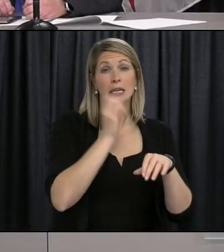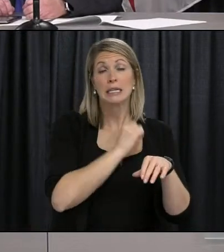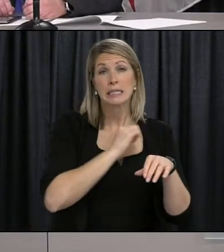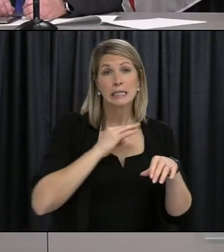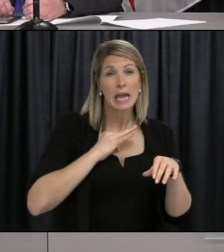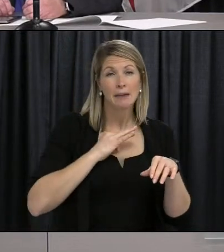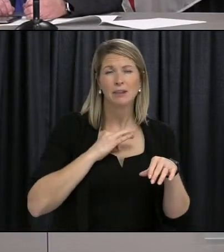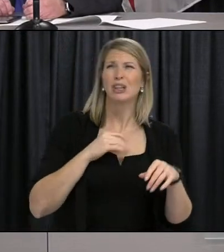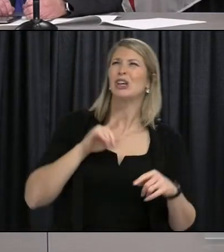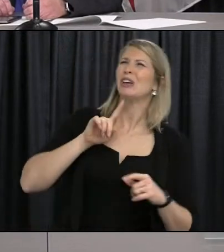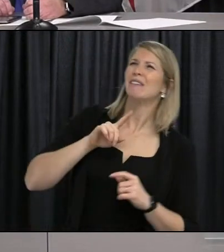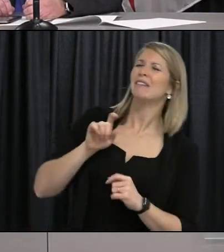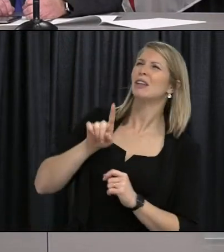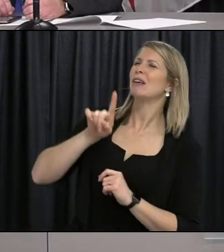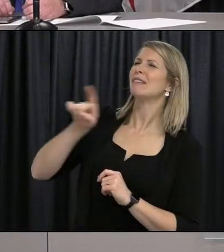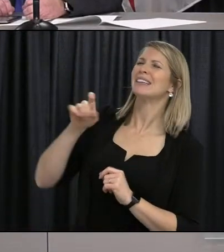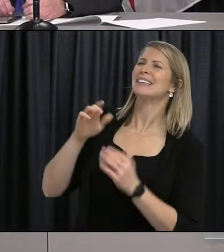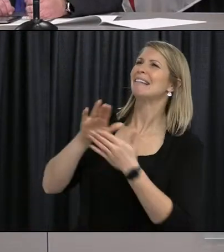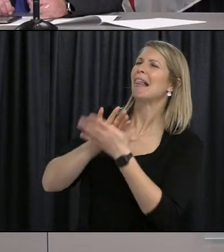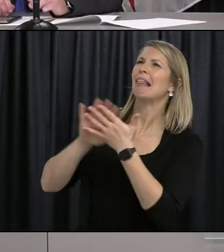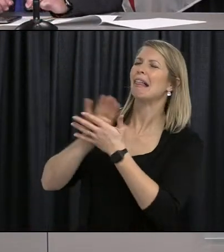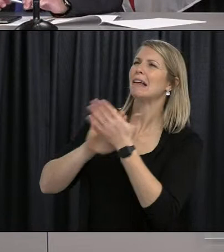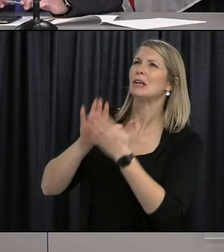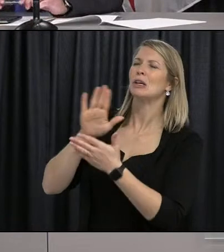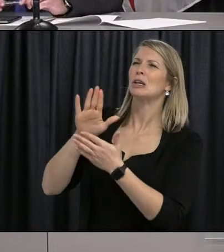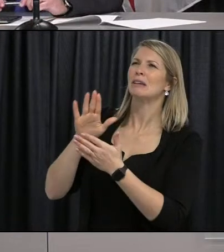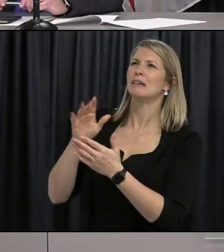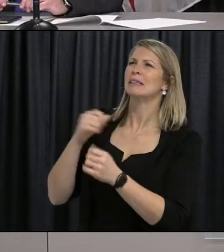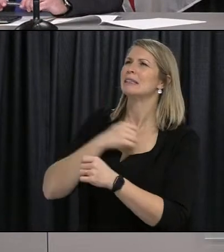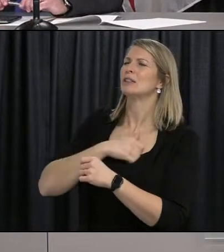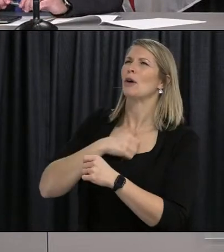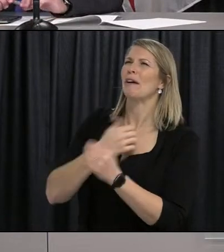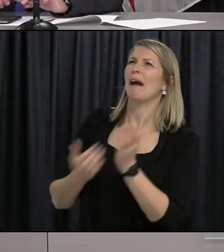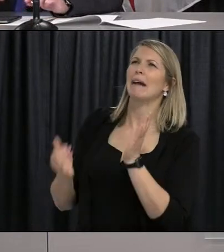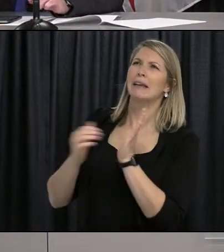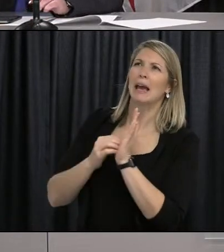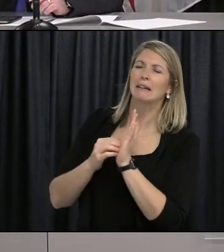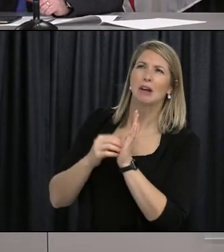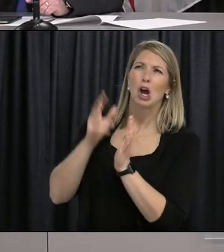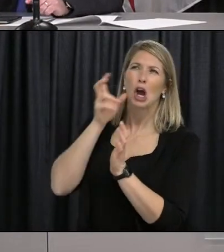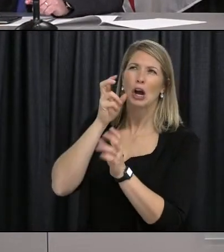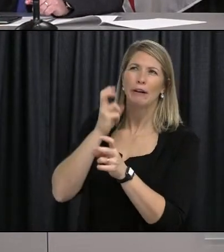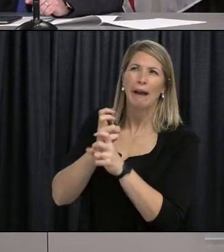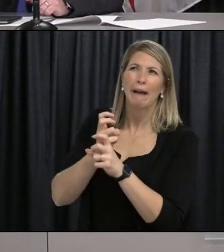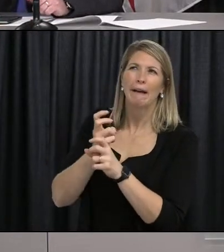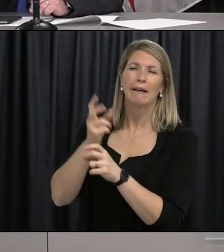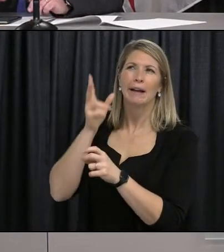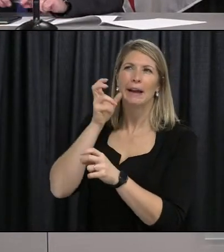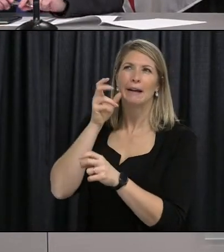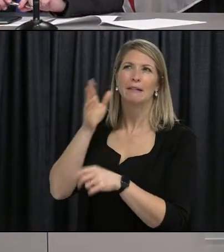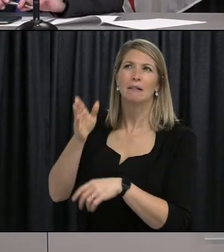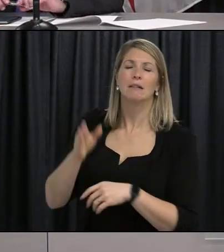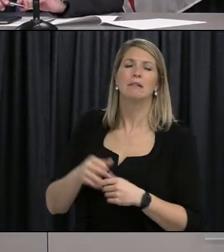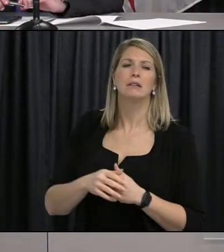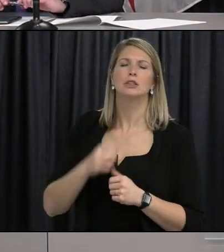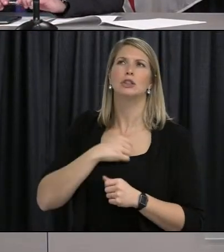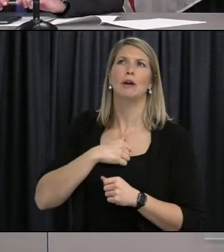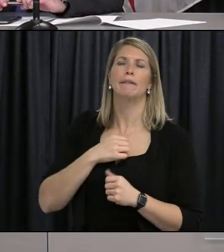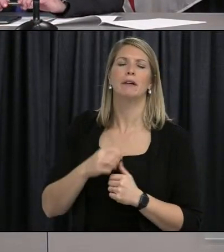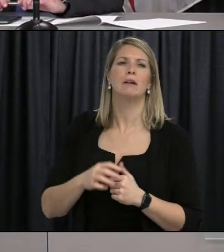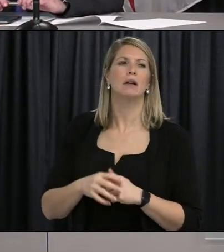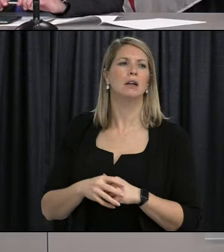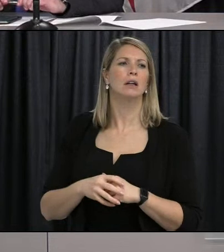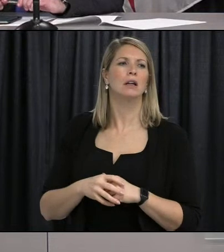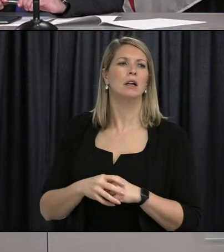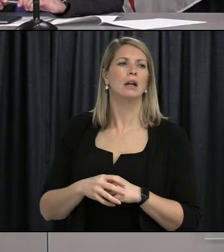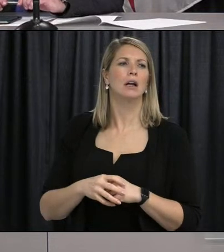Increased capacity in, I'm sorry, David, you were breaking up a bit. I had trouble hearing you. Forgive me.